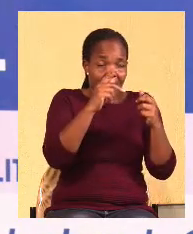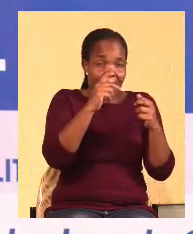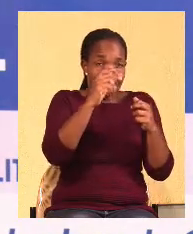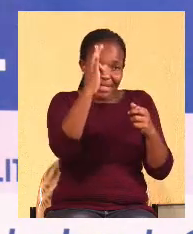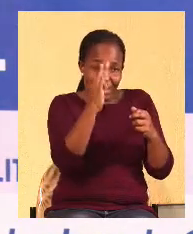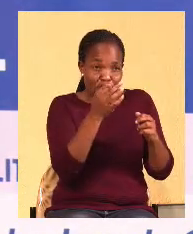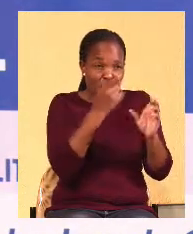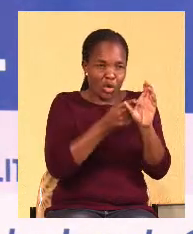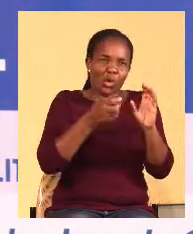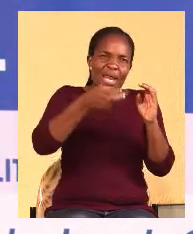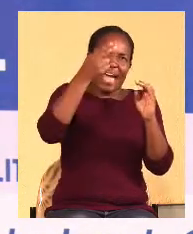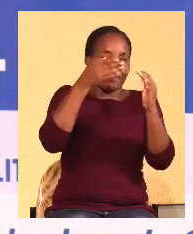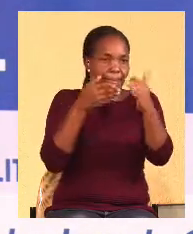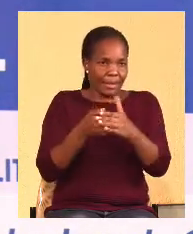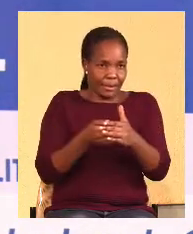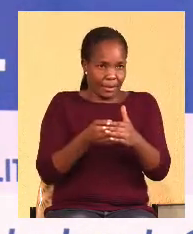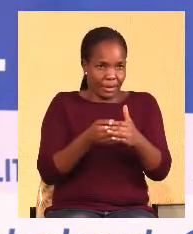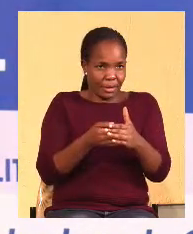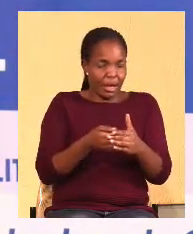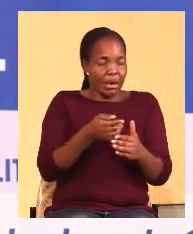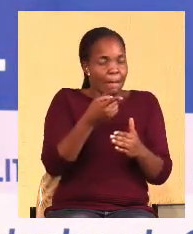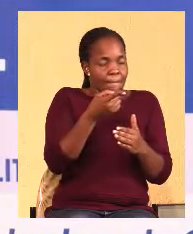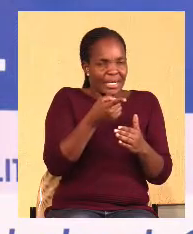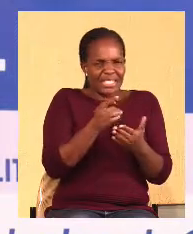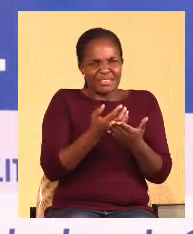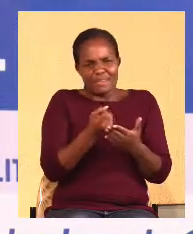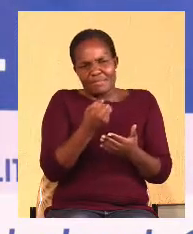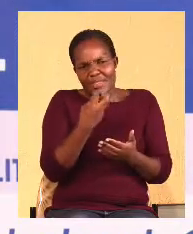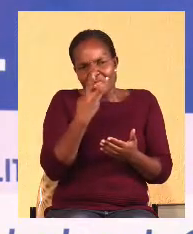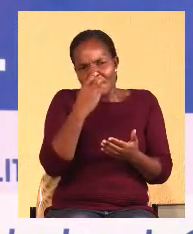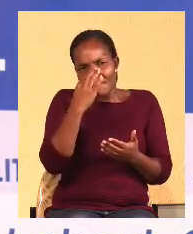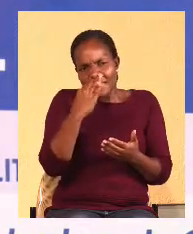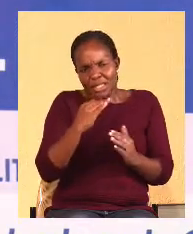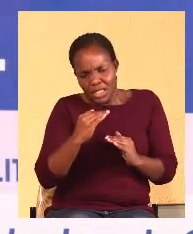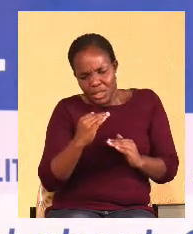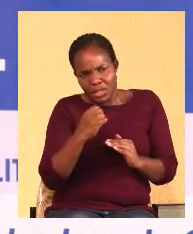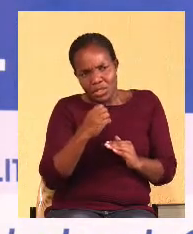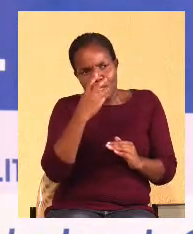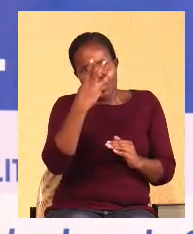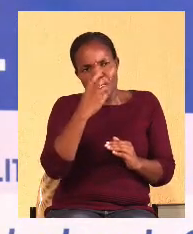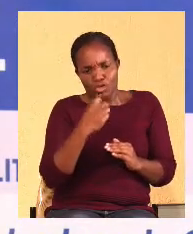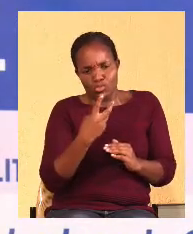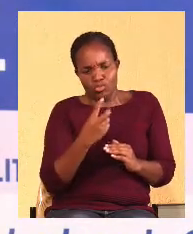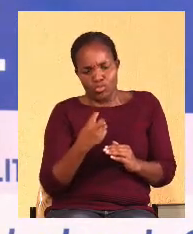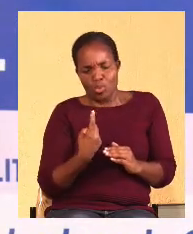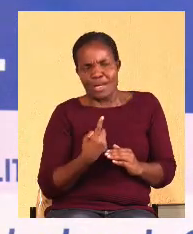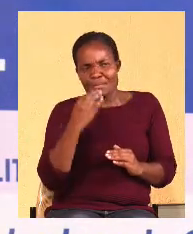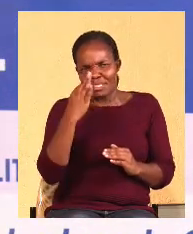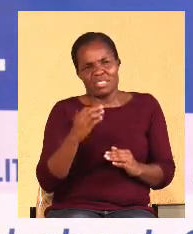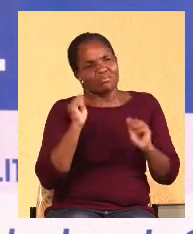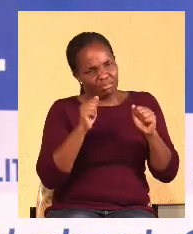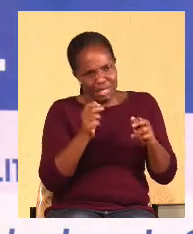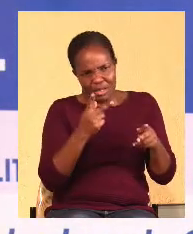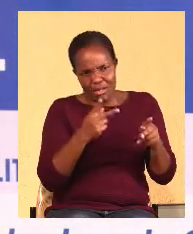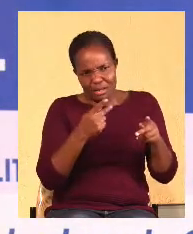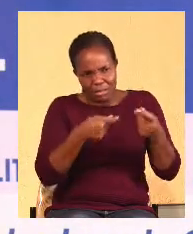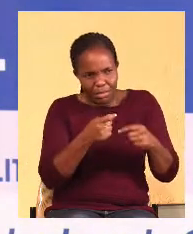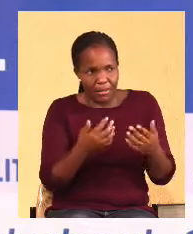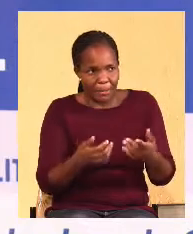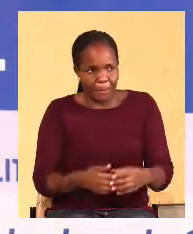other use of it also possibly prohibited? Secondly, I'd like to ask about